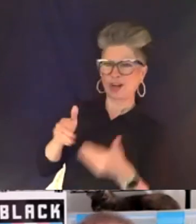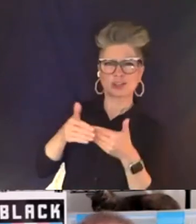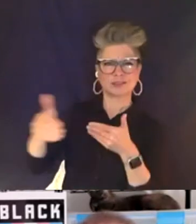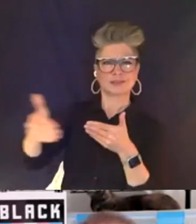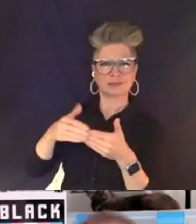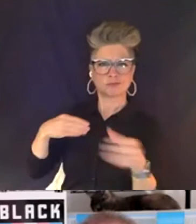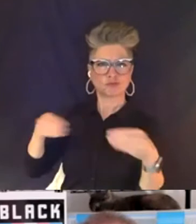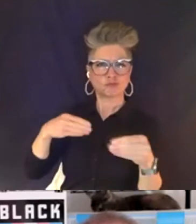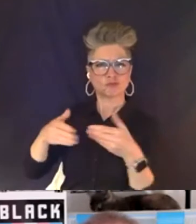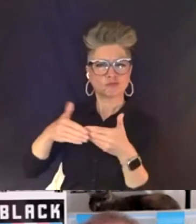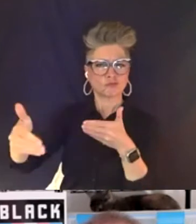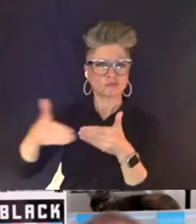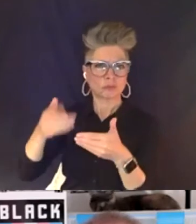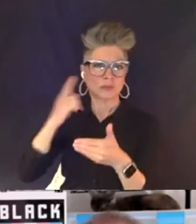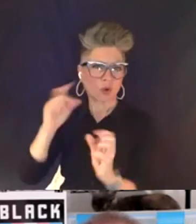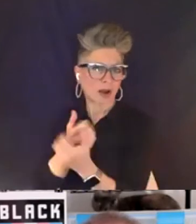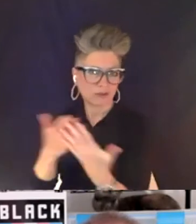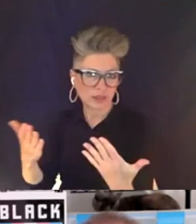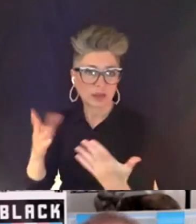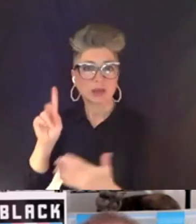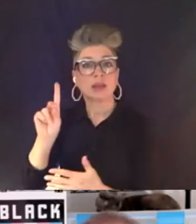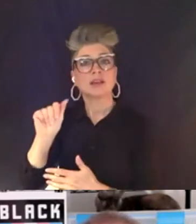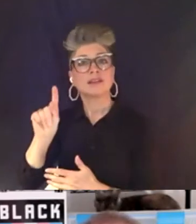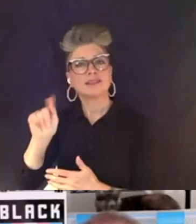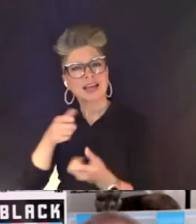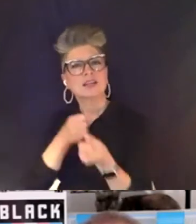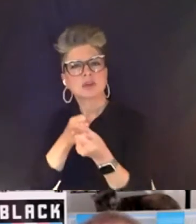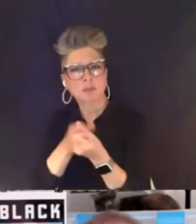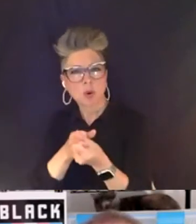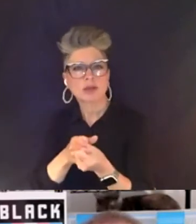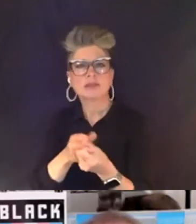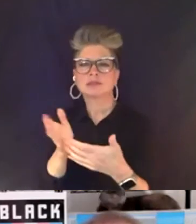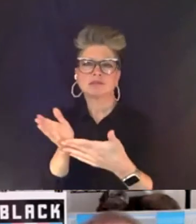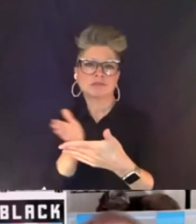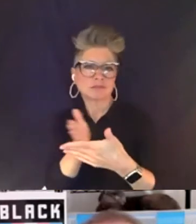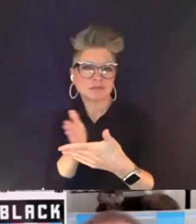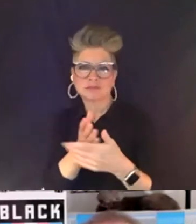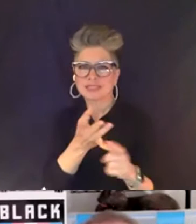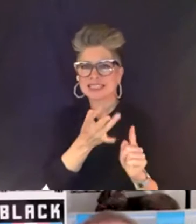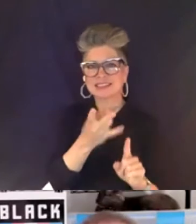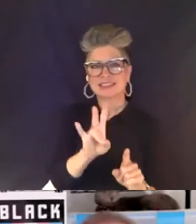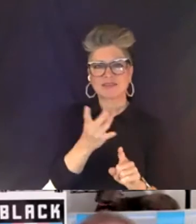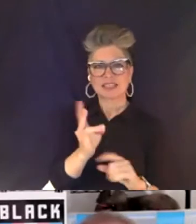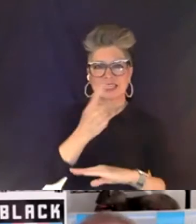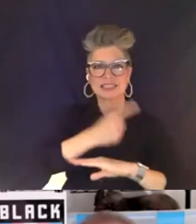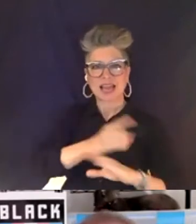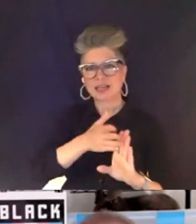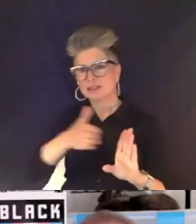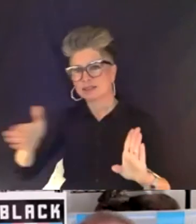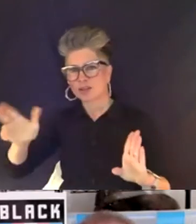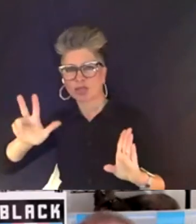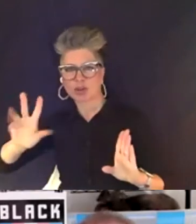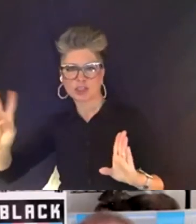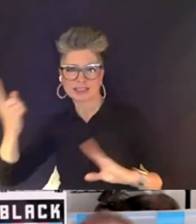that the data really supported getting that second vaccine anywhere between 17 days and 36 days, something like that. And so